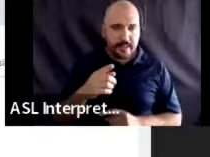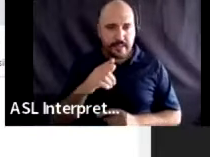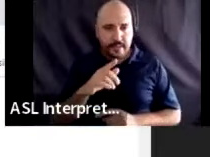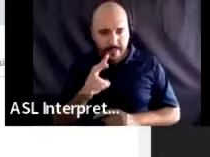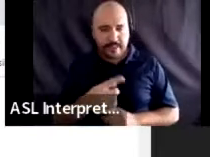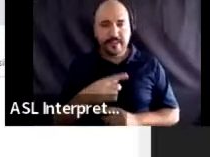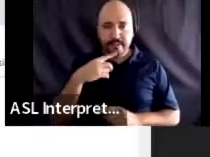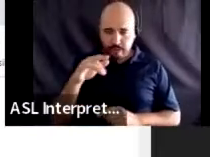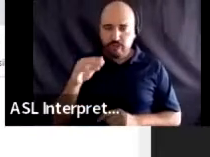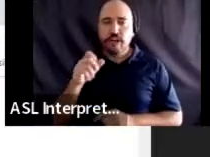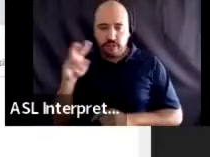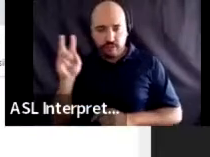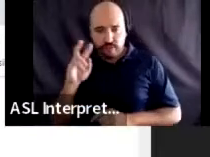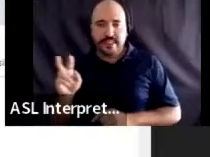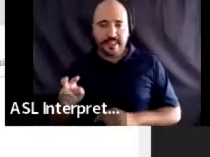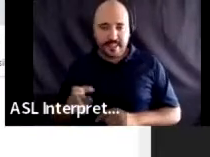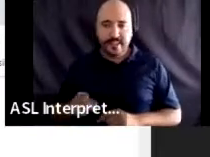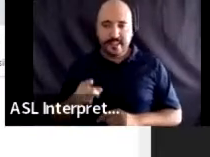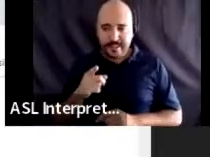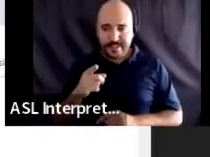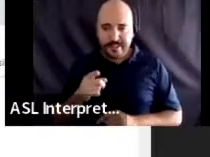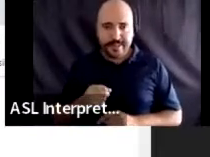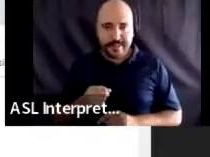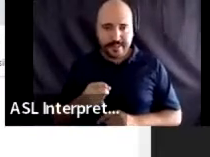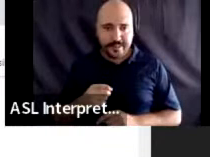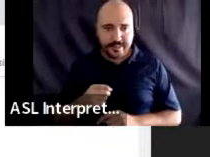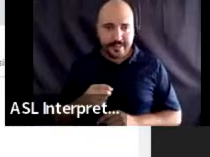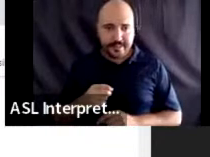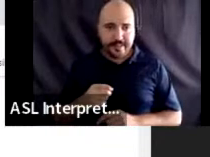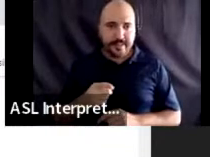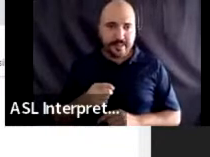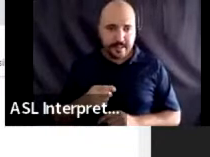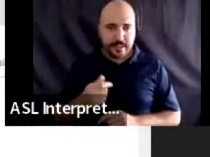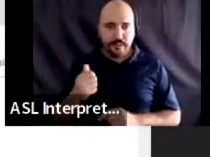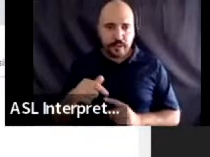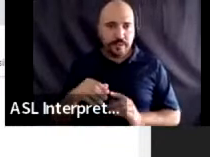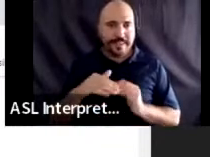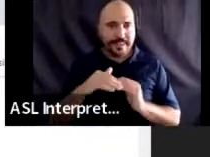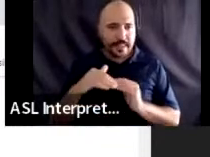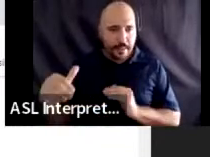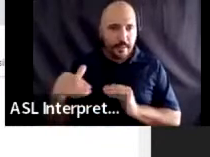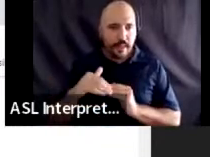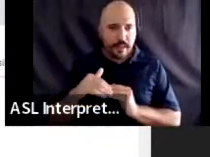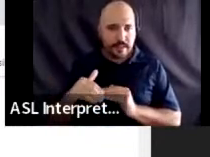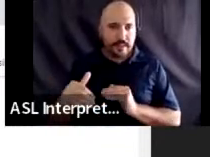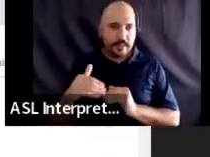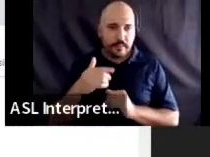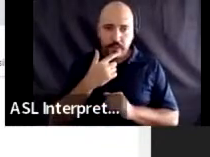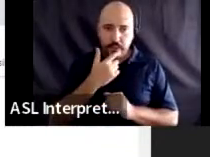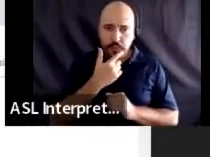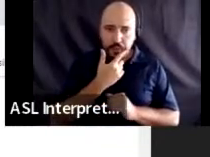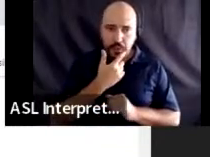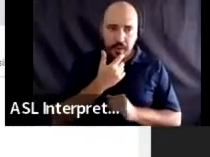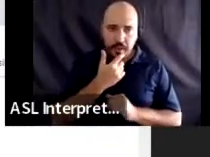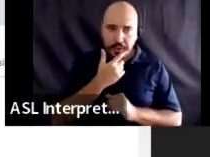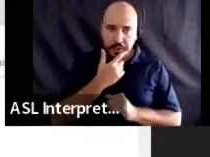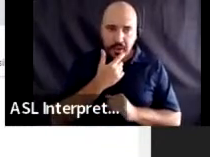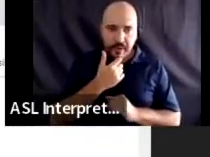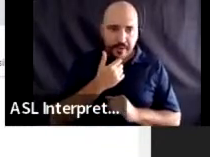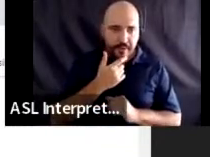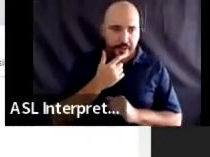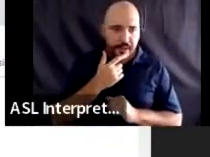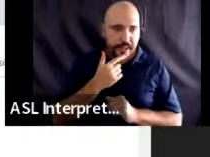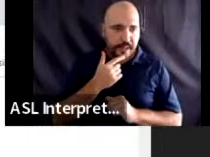Trend So stable. Column 4. and then Last trend trend stable. is Column 4. stable here, right? So End of row. and then Last 7